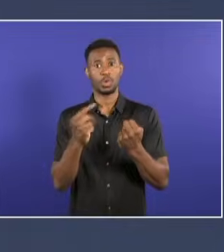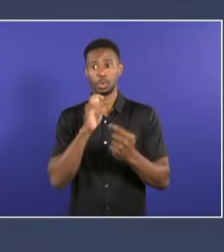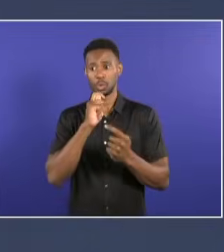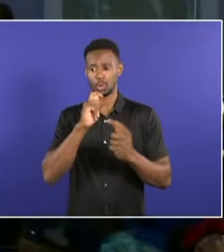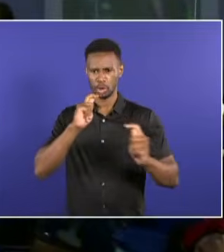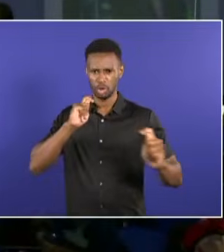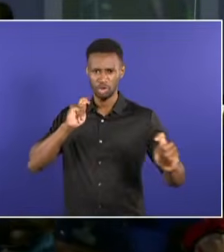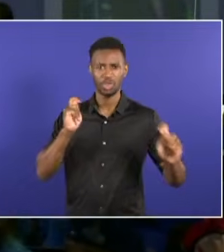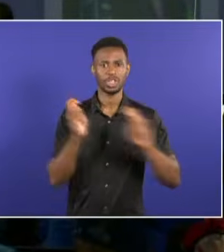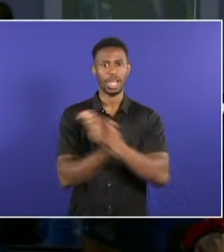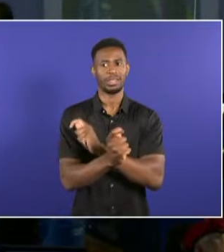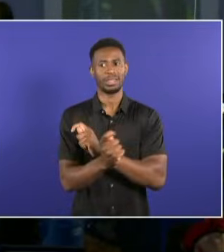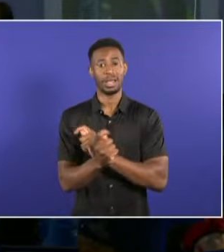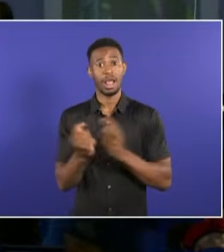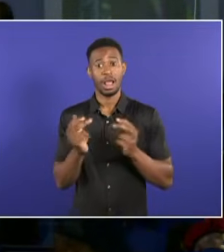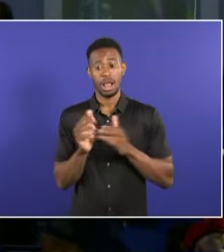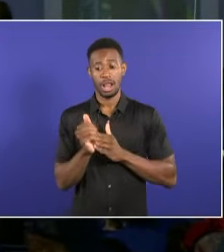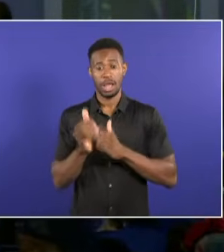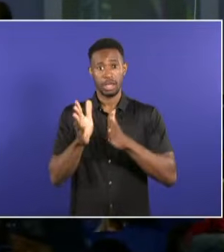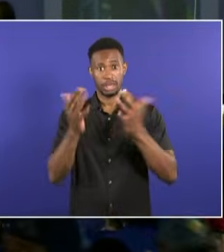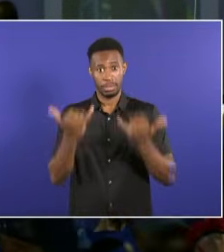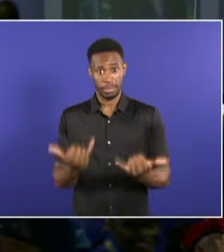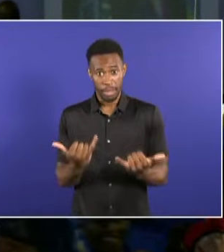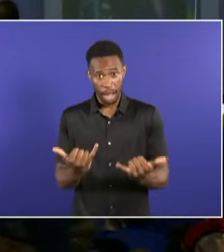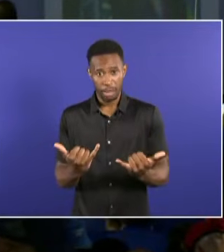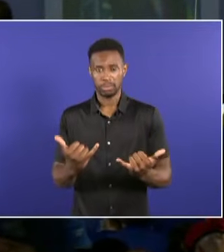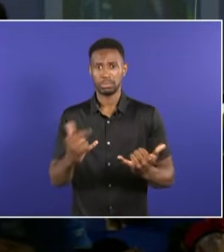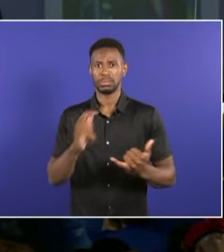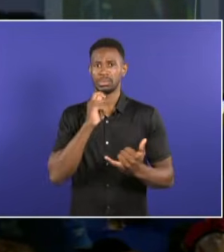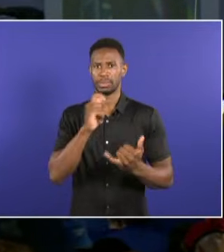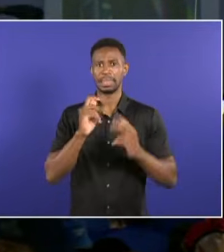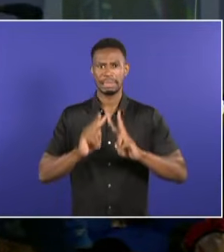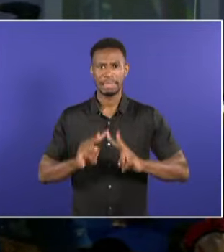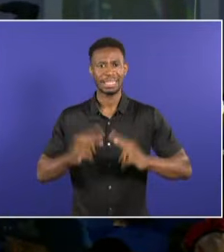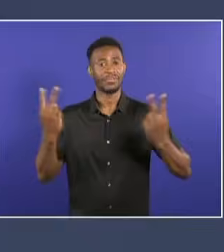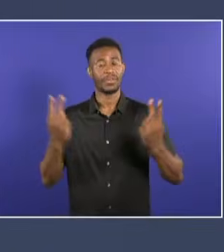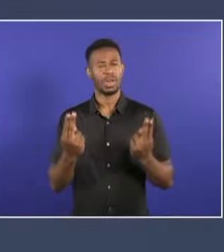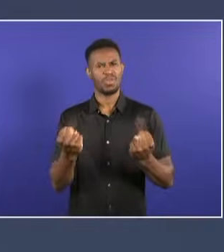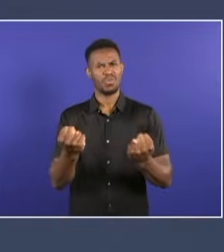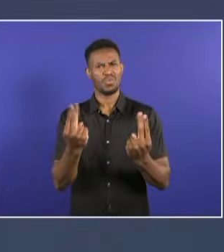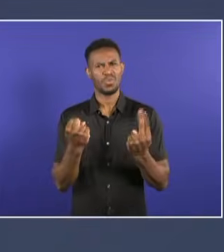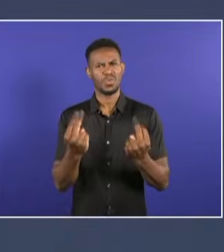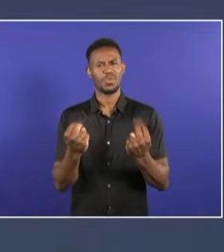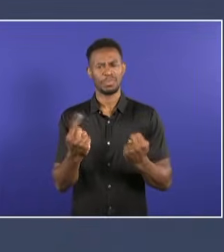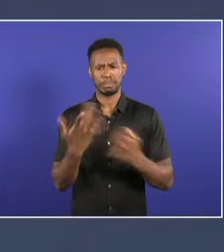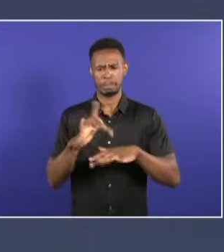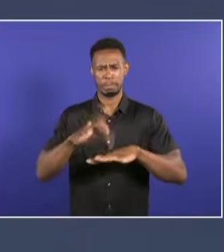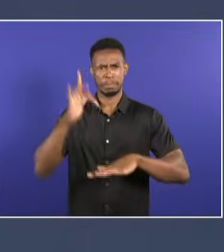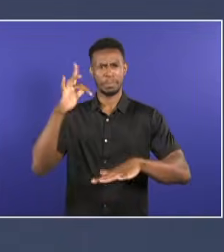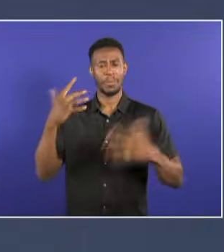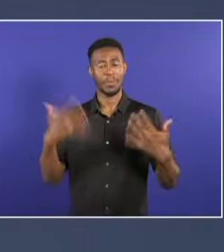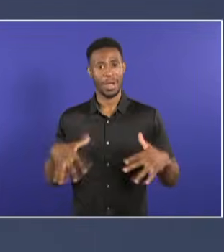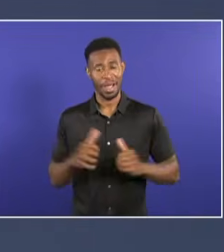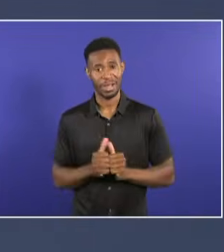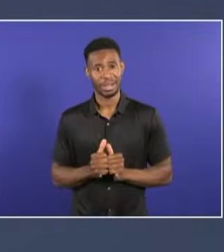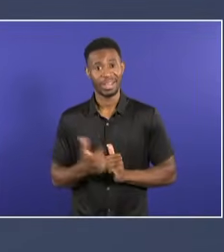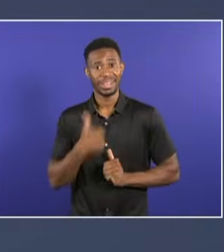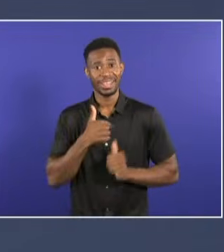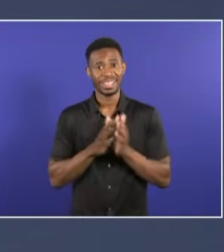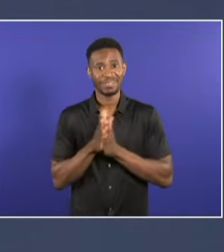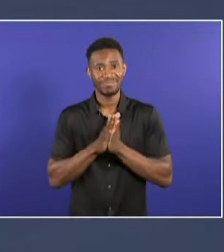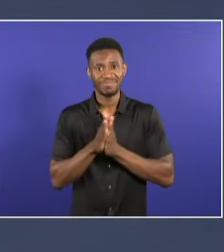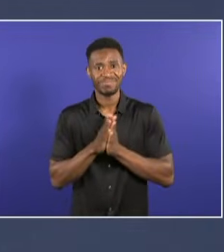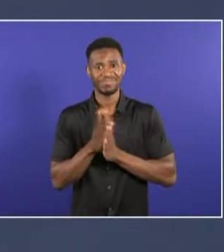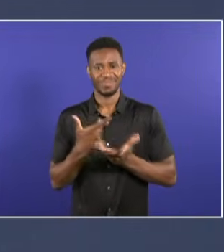our leadership that is so exciting for our party. I look forward to working and leading with all of you,